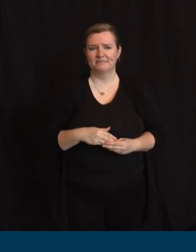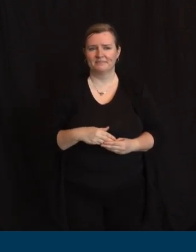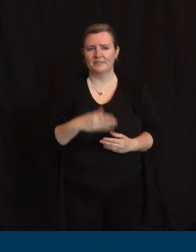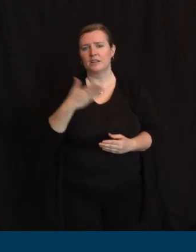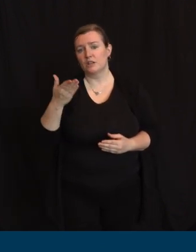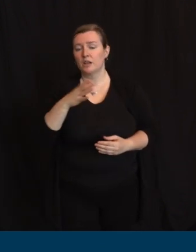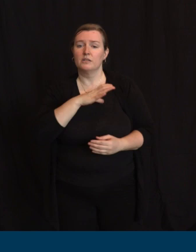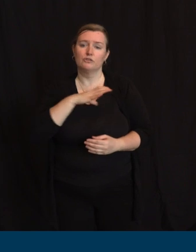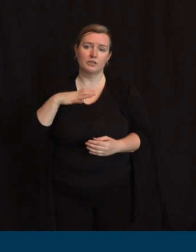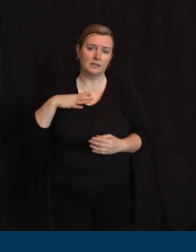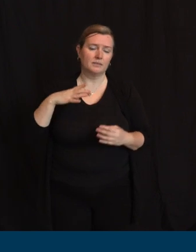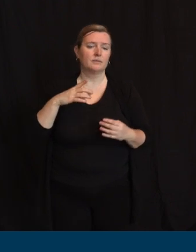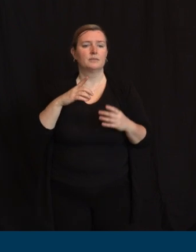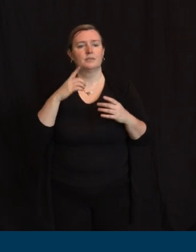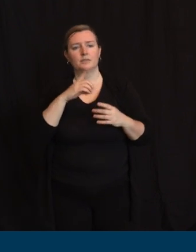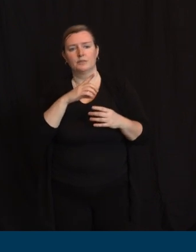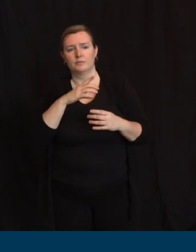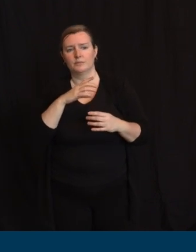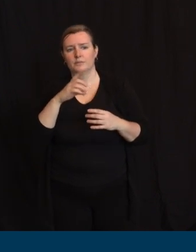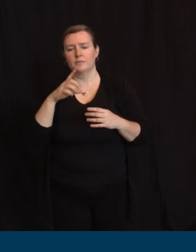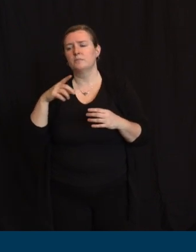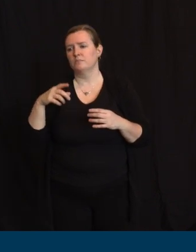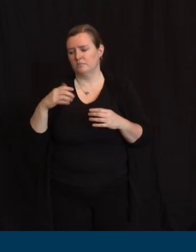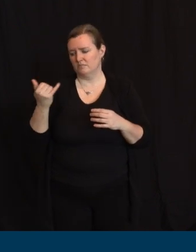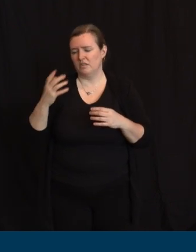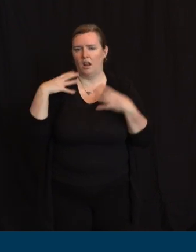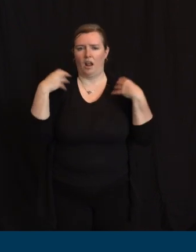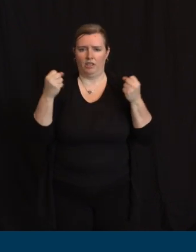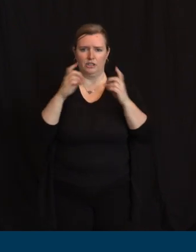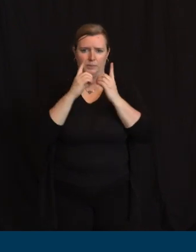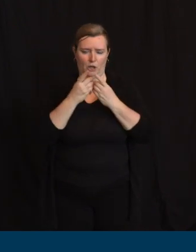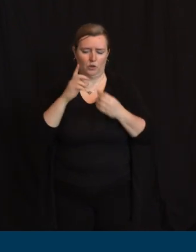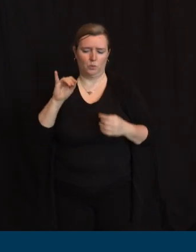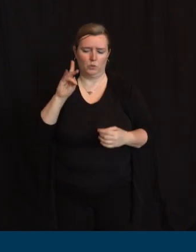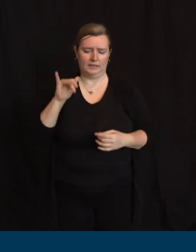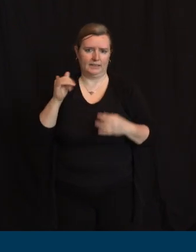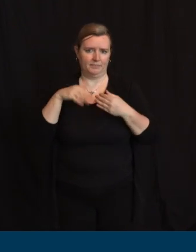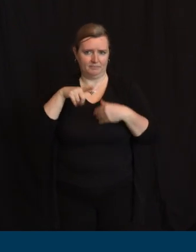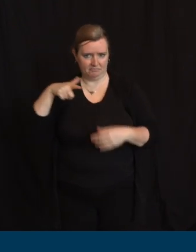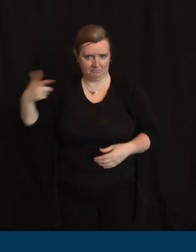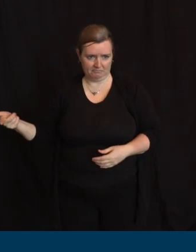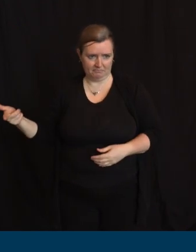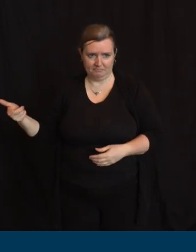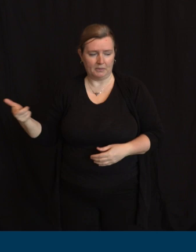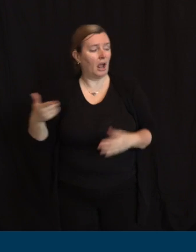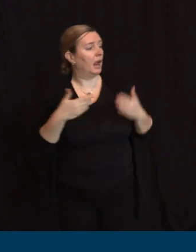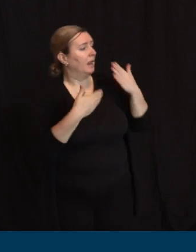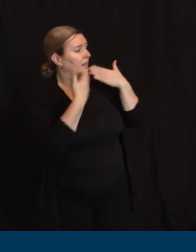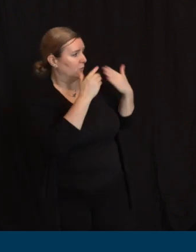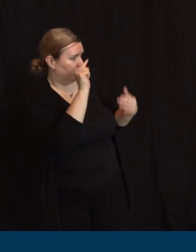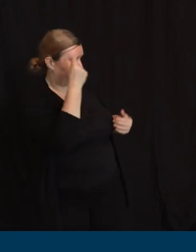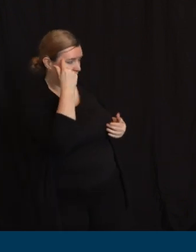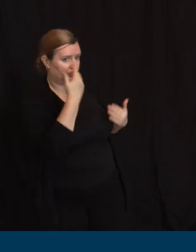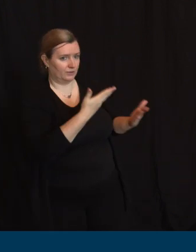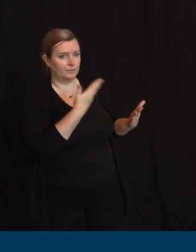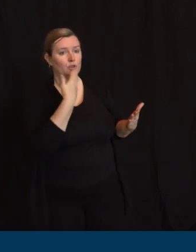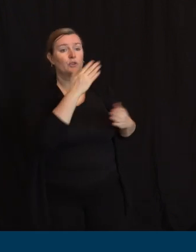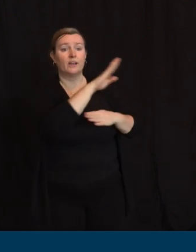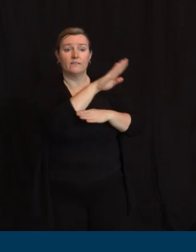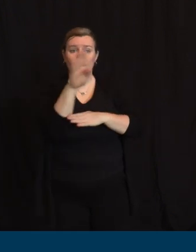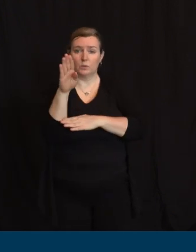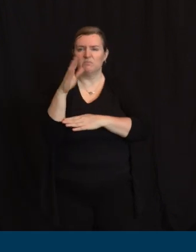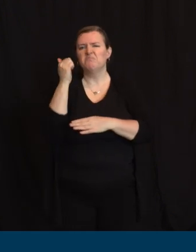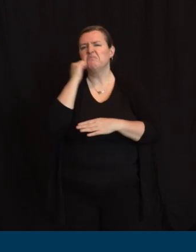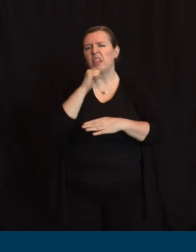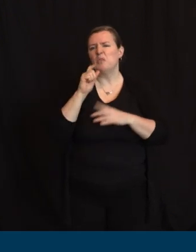the Department of Health, Judy Person. Thank you, Governor. Good afternoon. In my daily reports, I usually provide you with